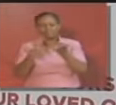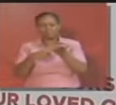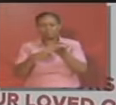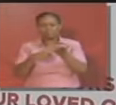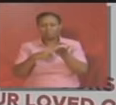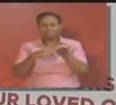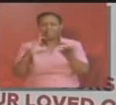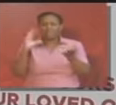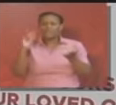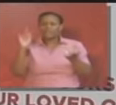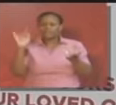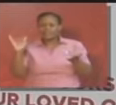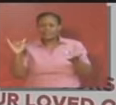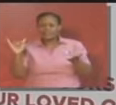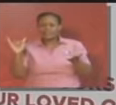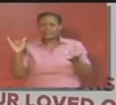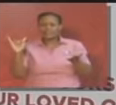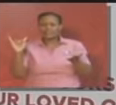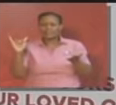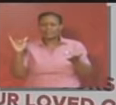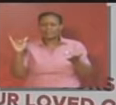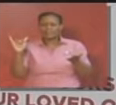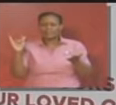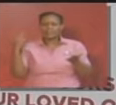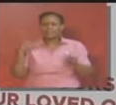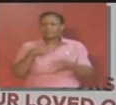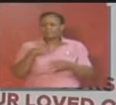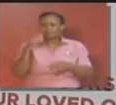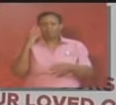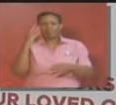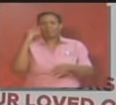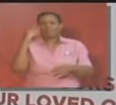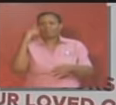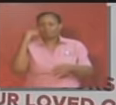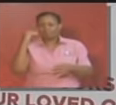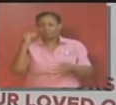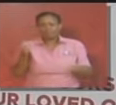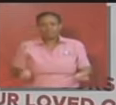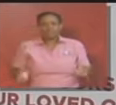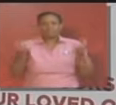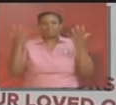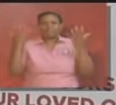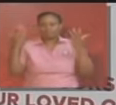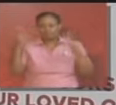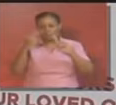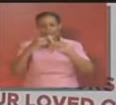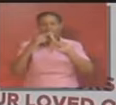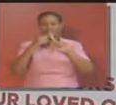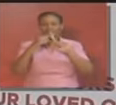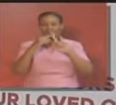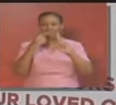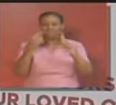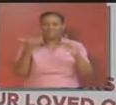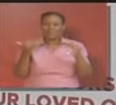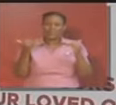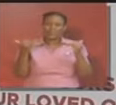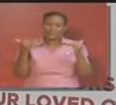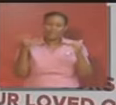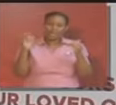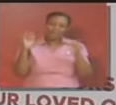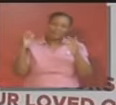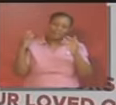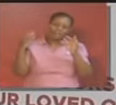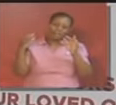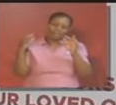experiencing when it comes to the number of cases. At this point, I would have to describe what I am seeing in County Caroni as a bit of a